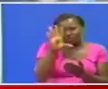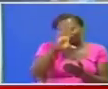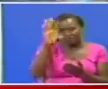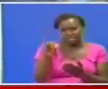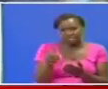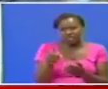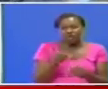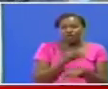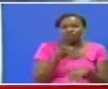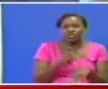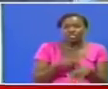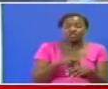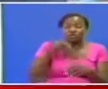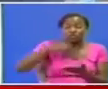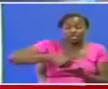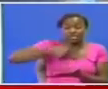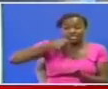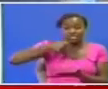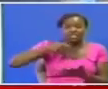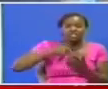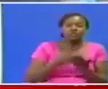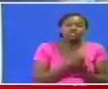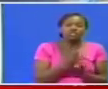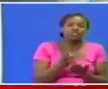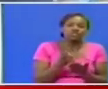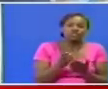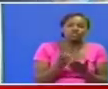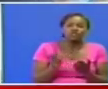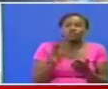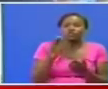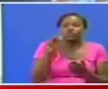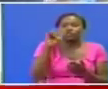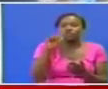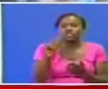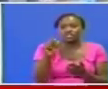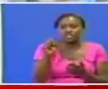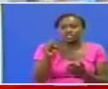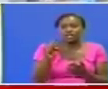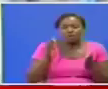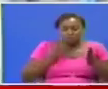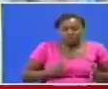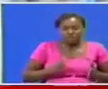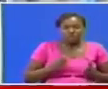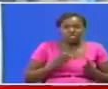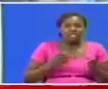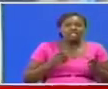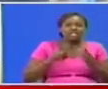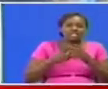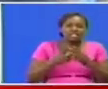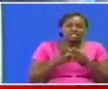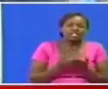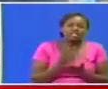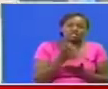45% of the national budget to the devolved units. I shall personally champion the introduction of